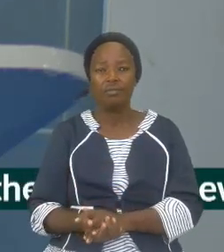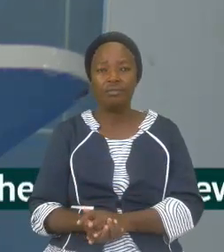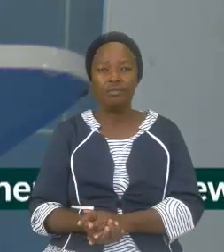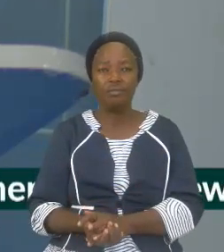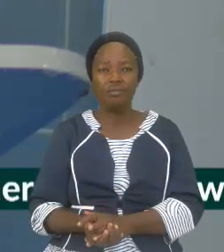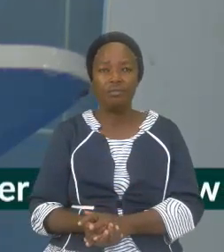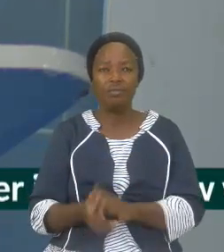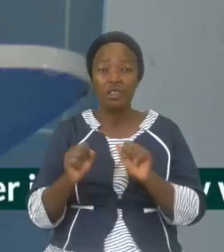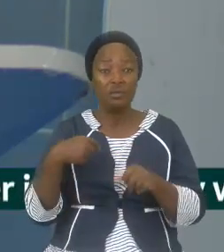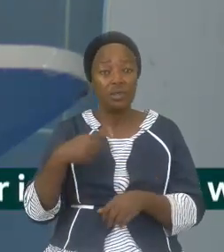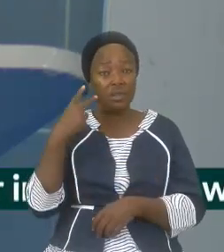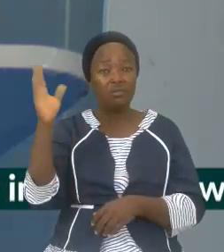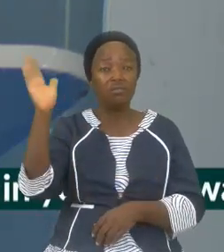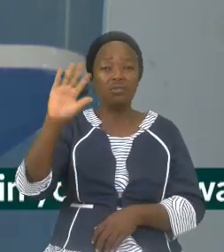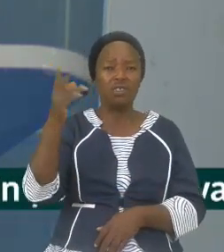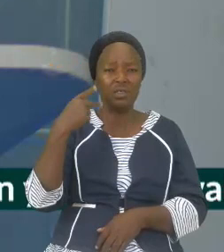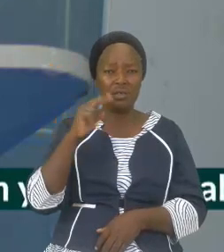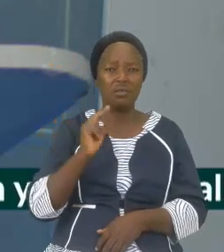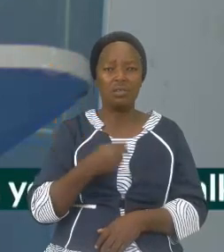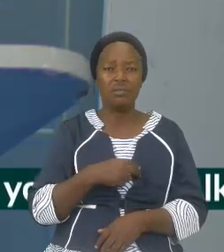Can we see your hand if you are through?